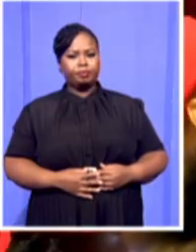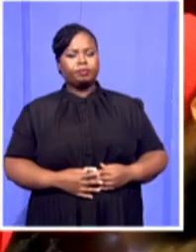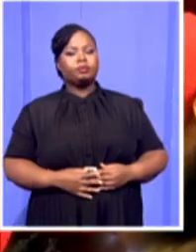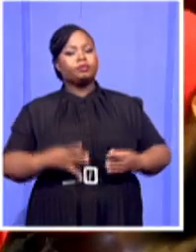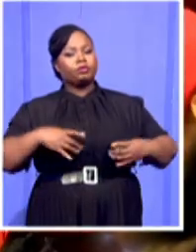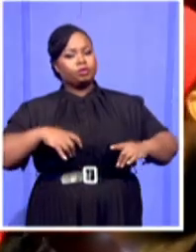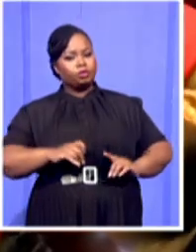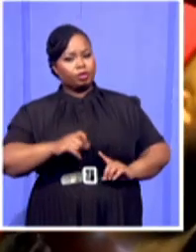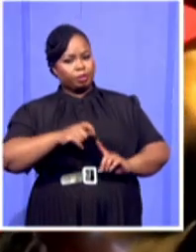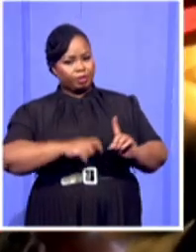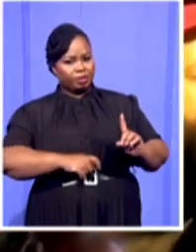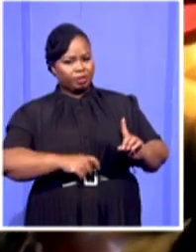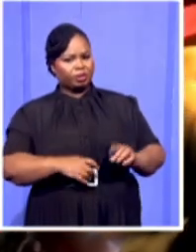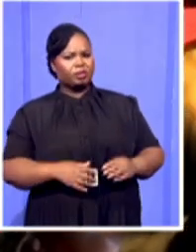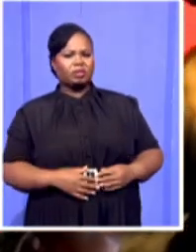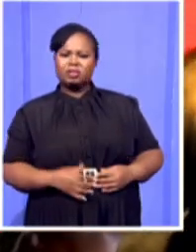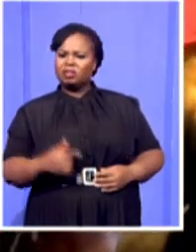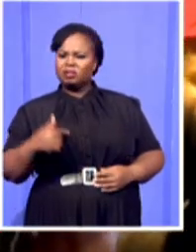Chairperson,